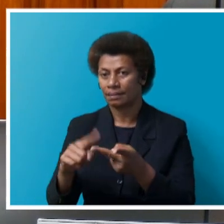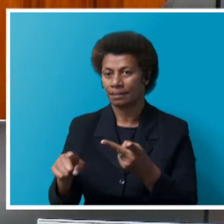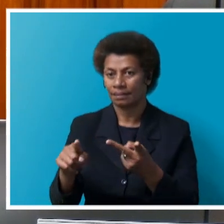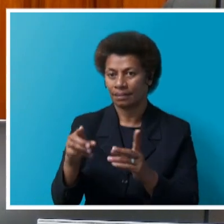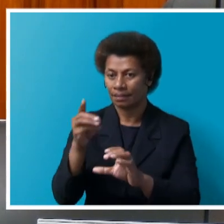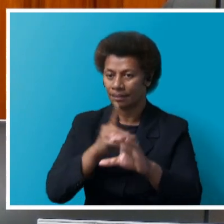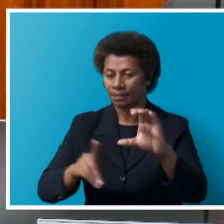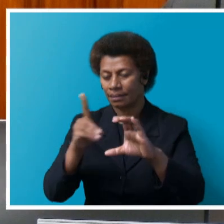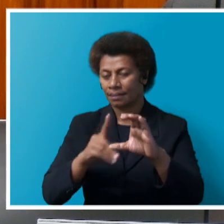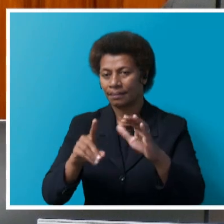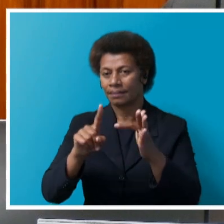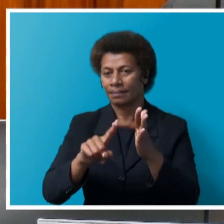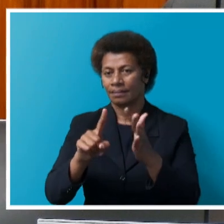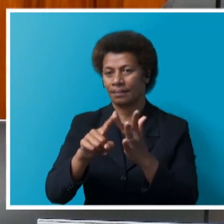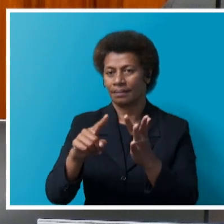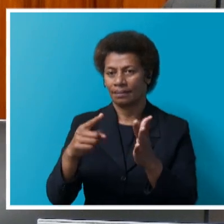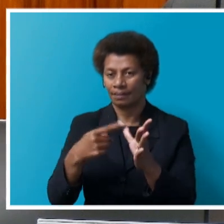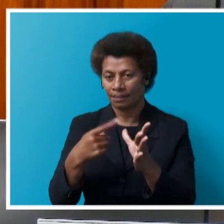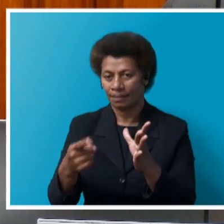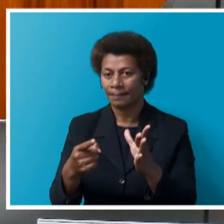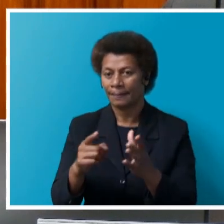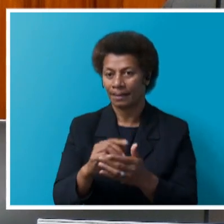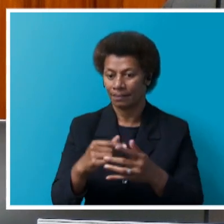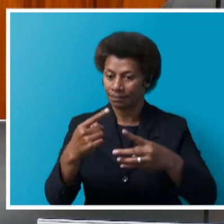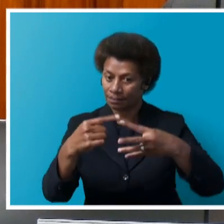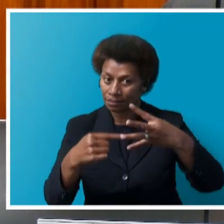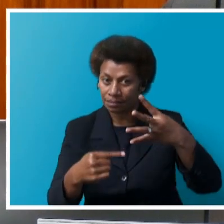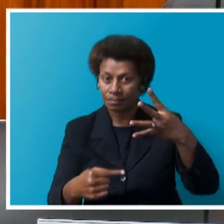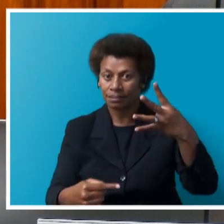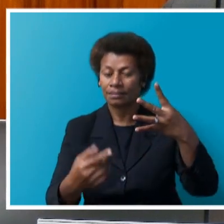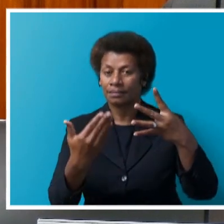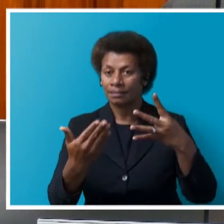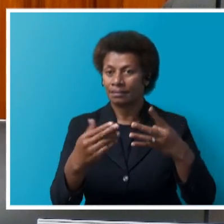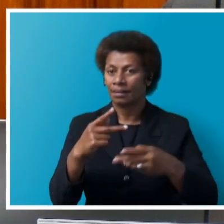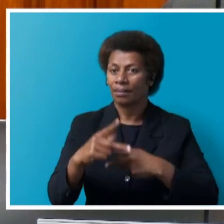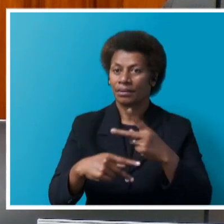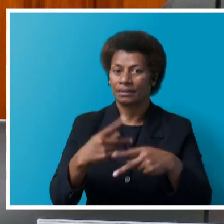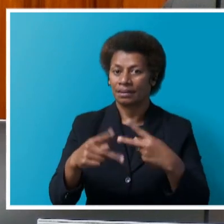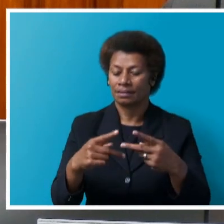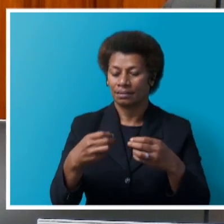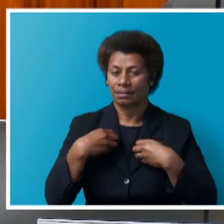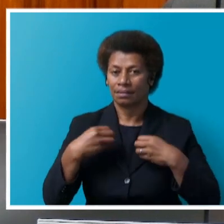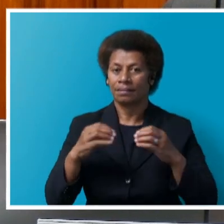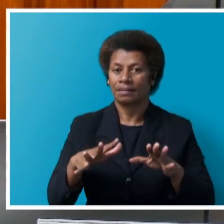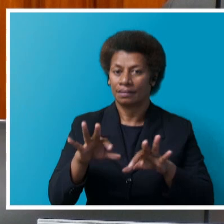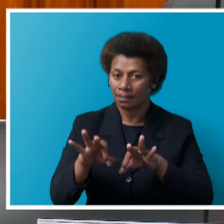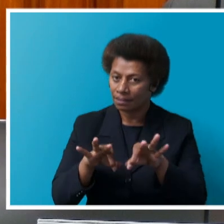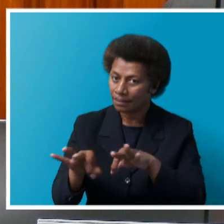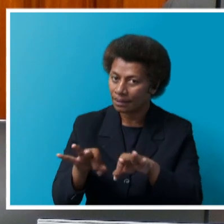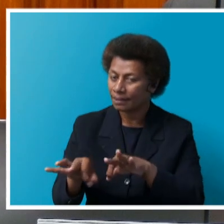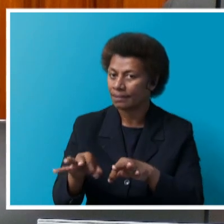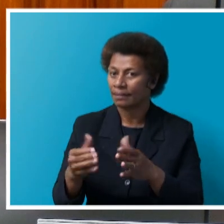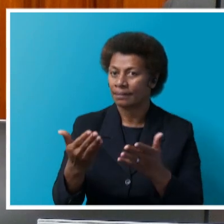digitize our EIA process. A detailed review of the EIA process has been completed, with plans to launch a